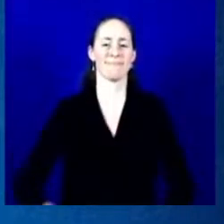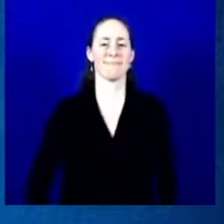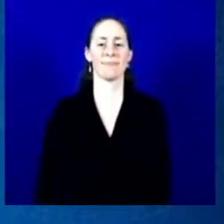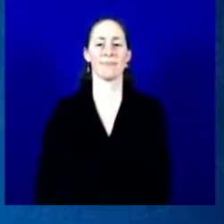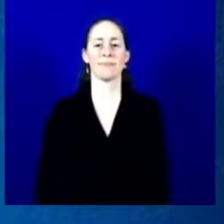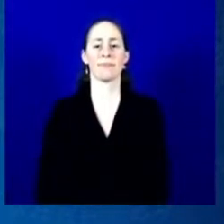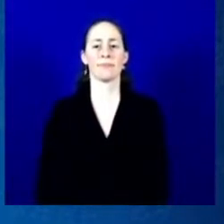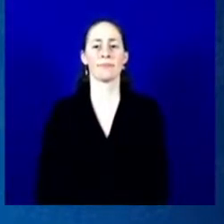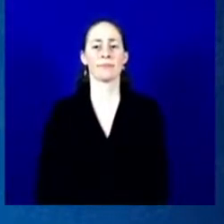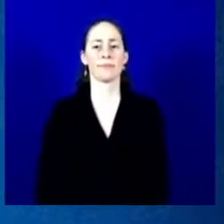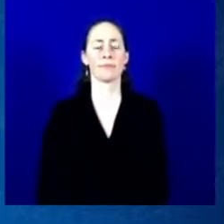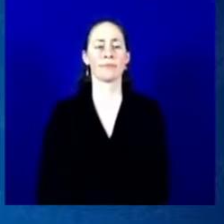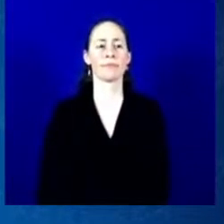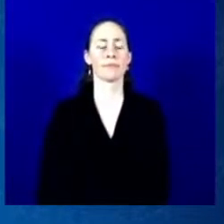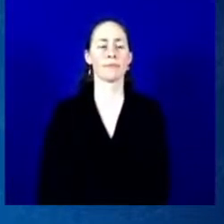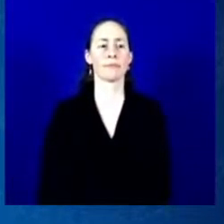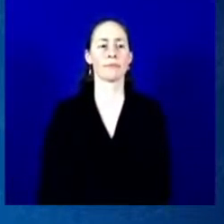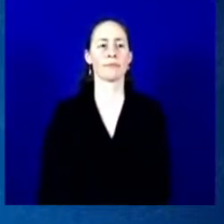if you don't like my plan,